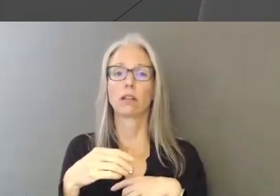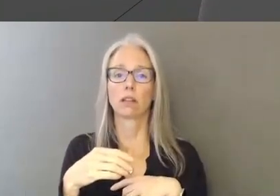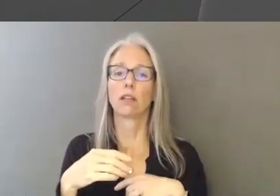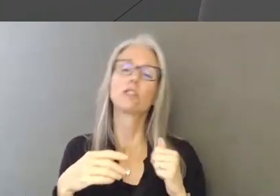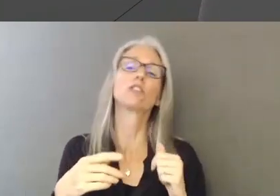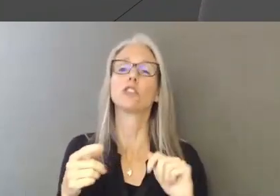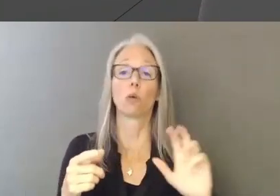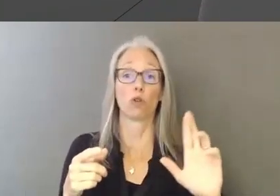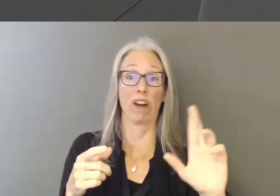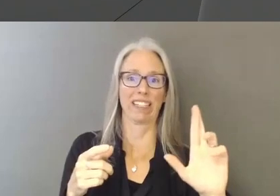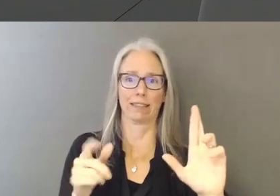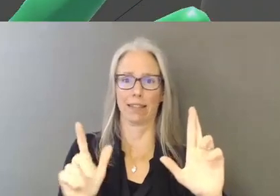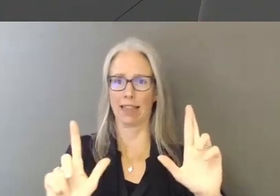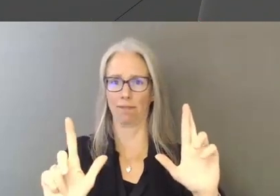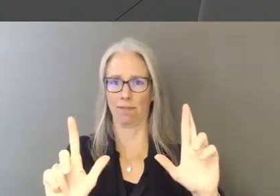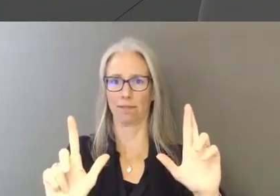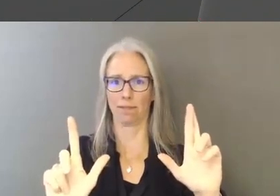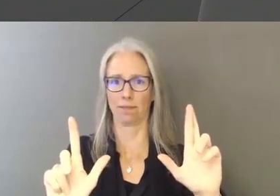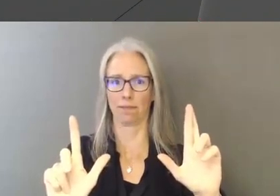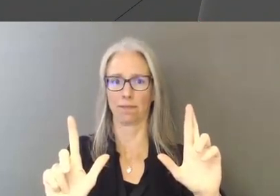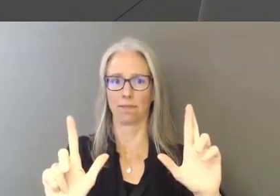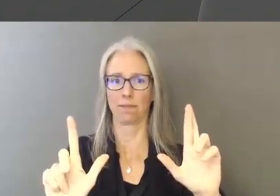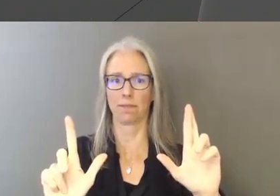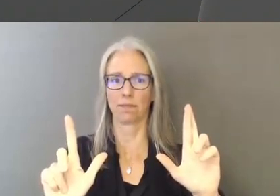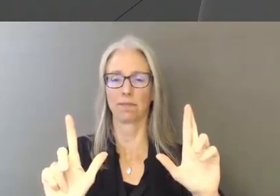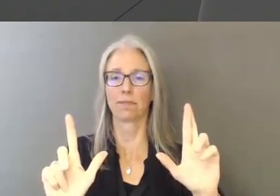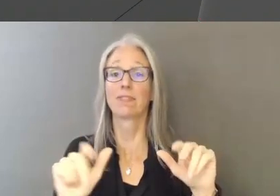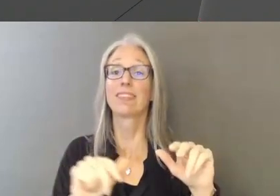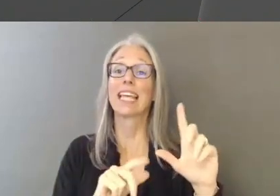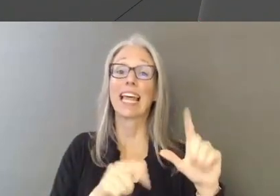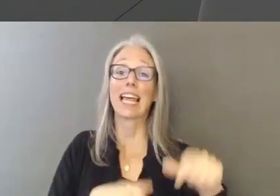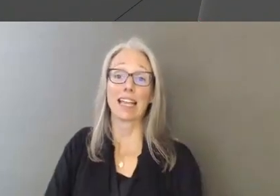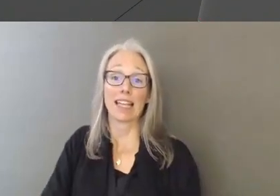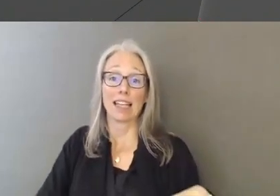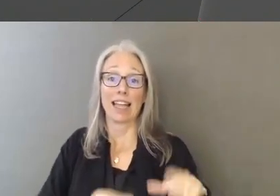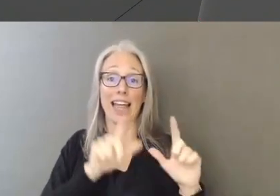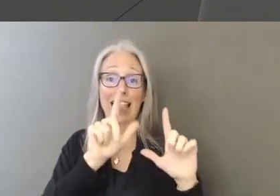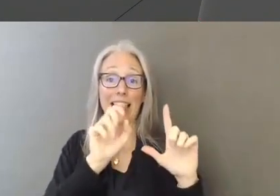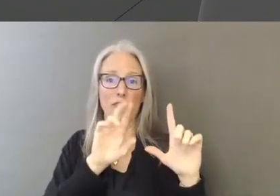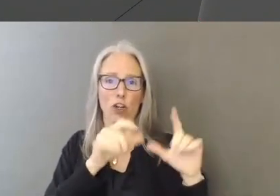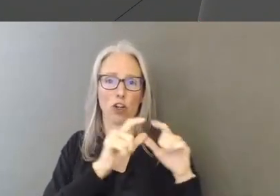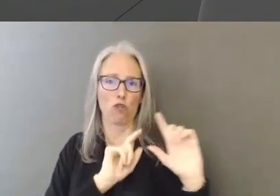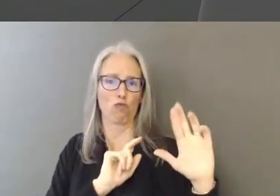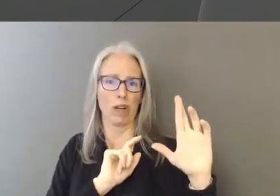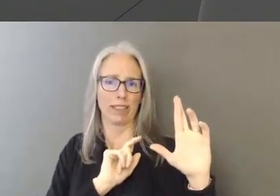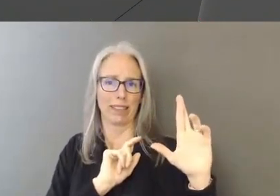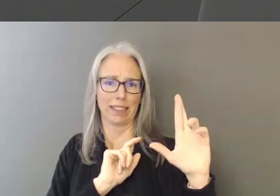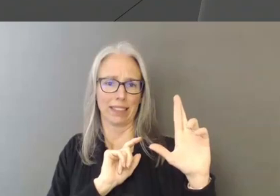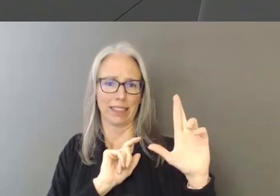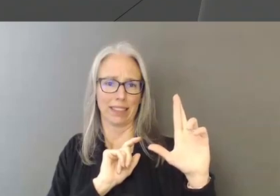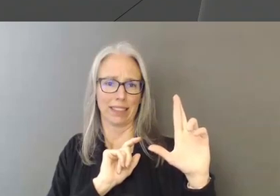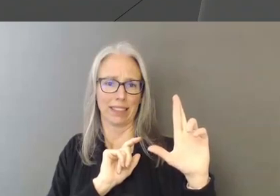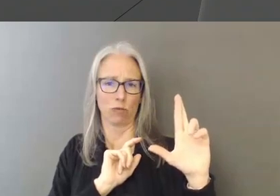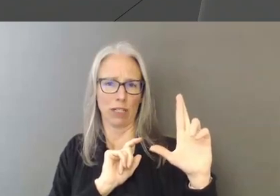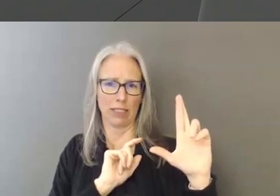flip from us. As Dr. Hirschfield mentioned, the liver is on your right side. So this is the right triangular